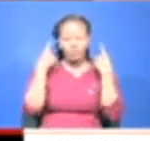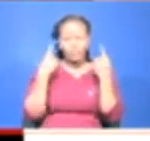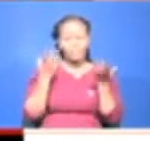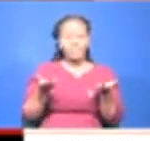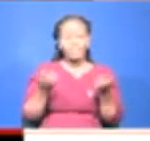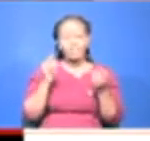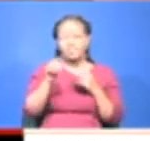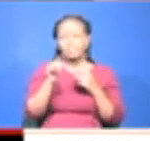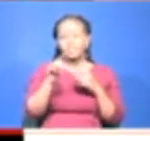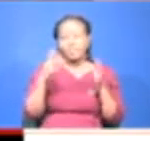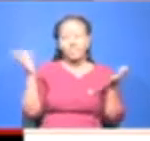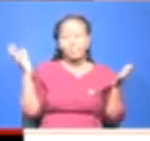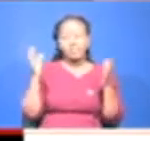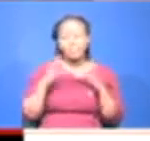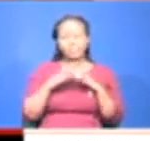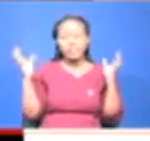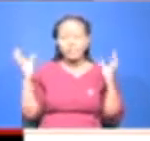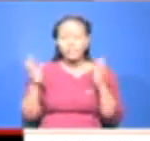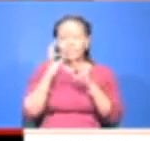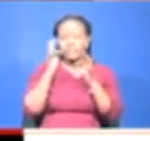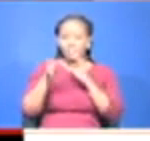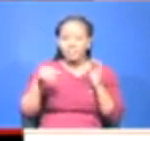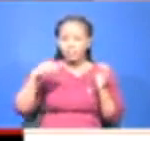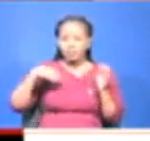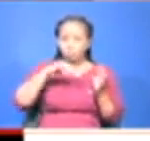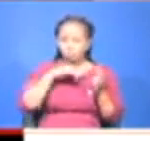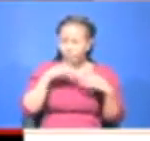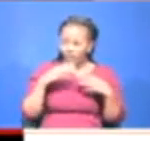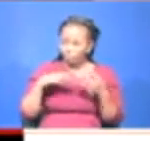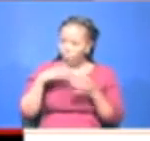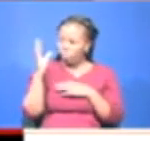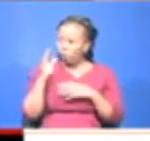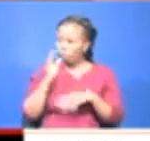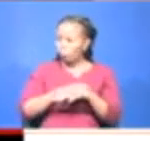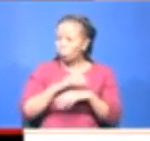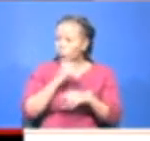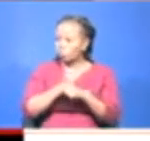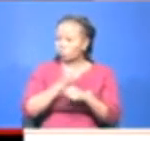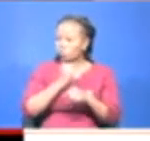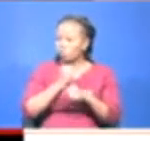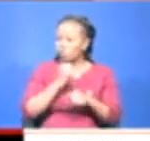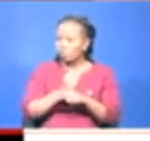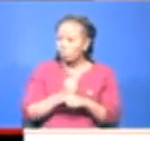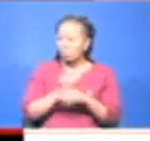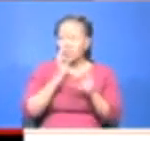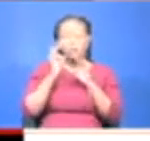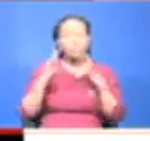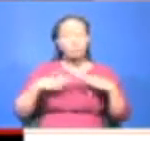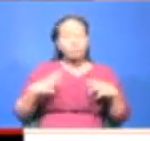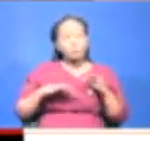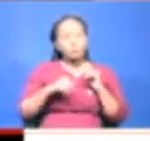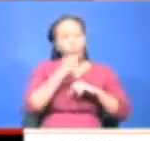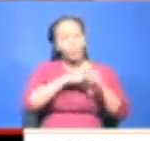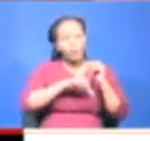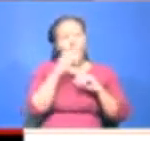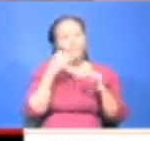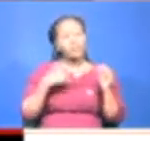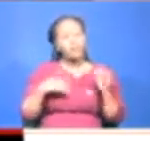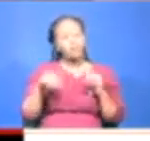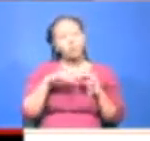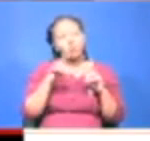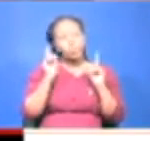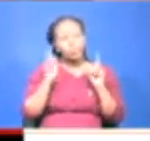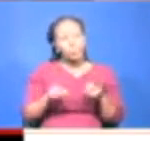So if we grow and if we're productive, there'll be more decent jobs. If people are productive, there'll be more growth. So we need to tackle both